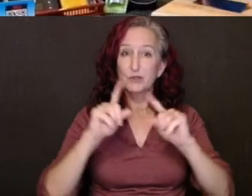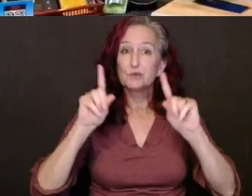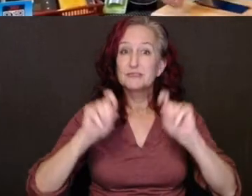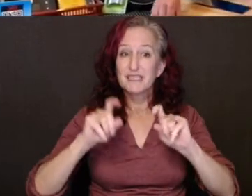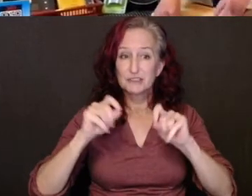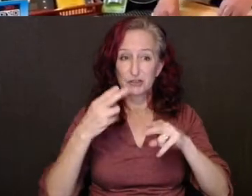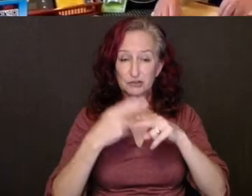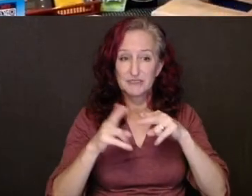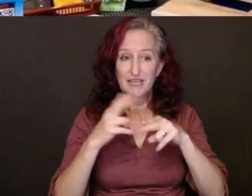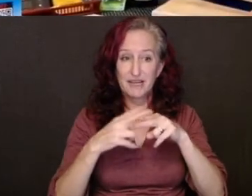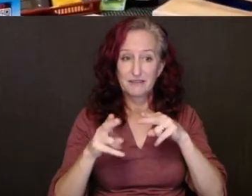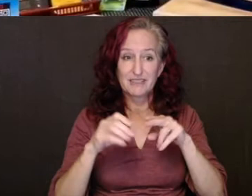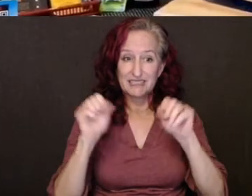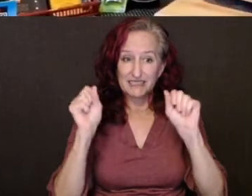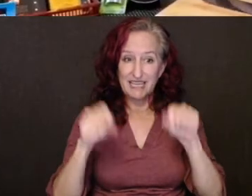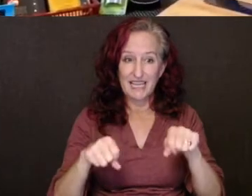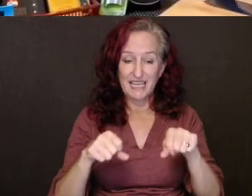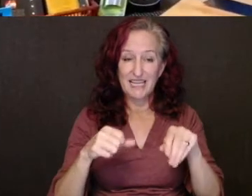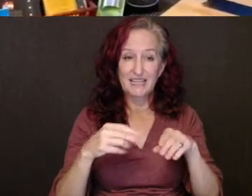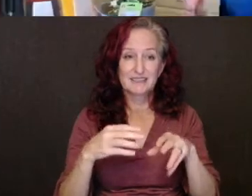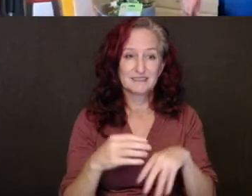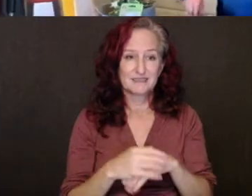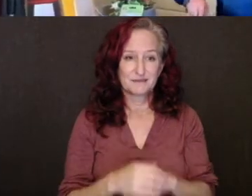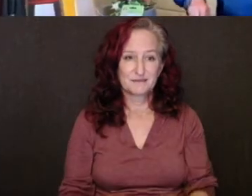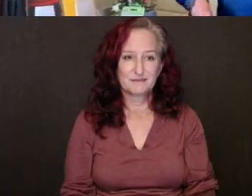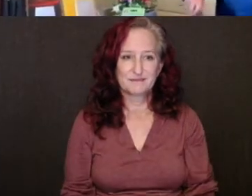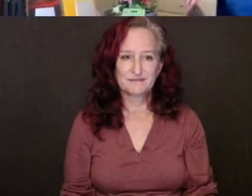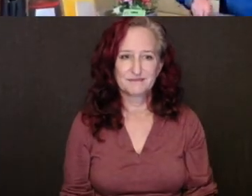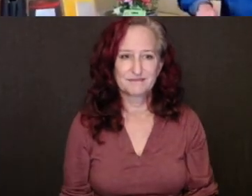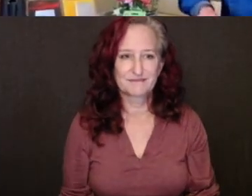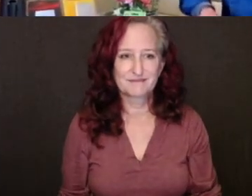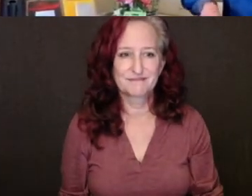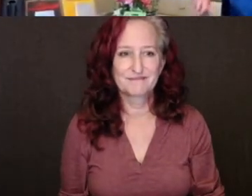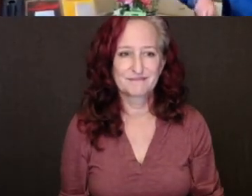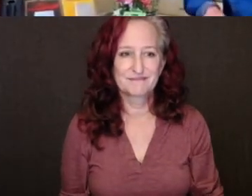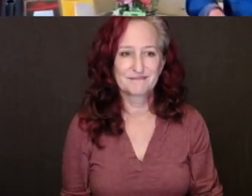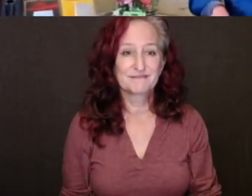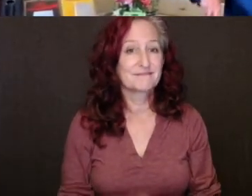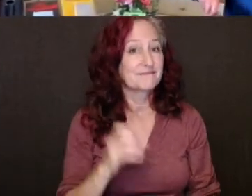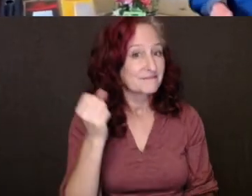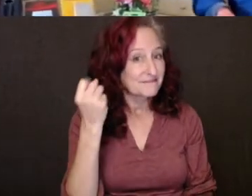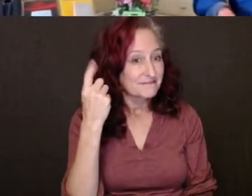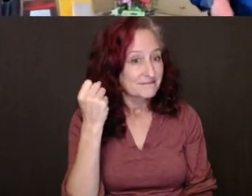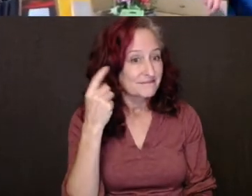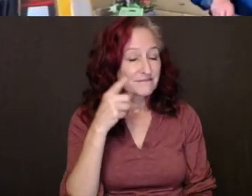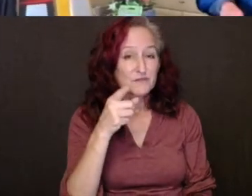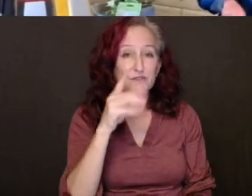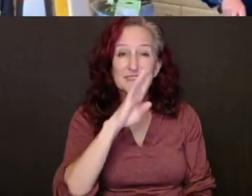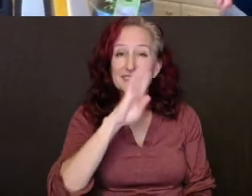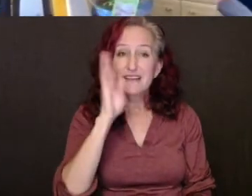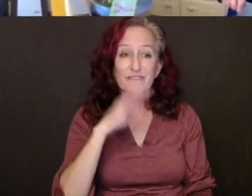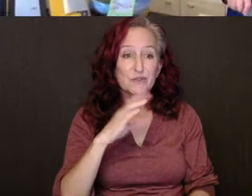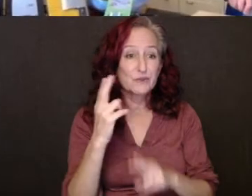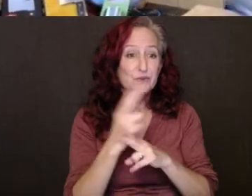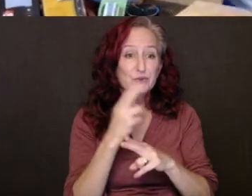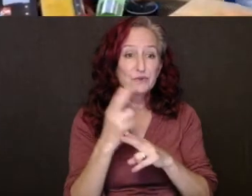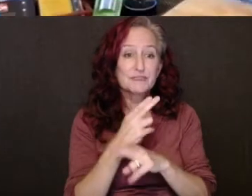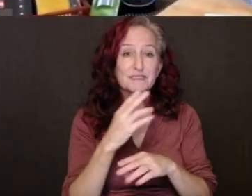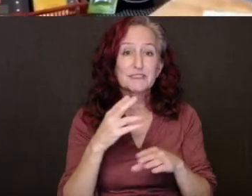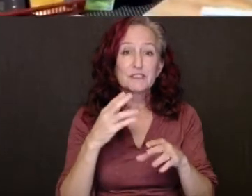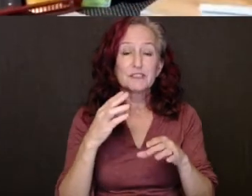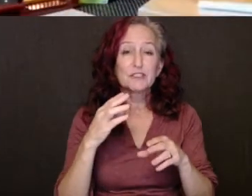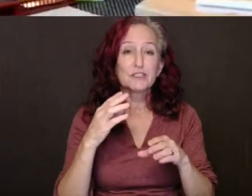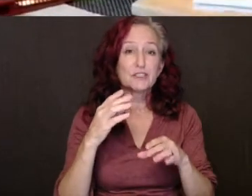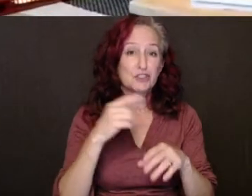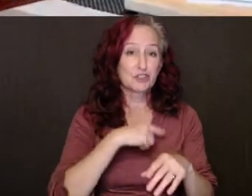okay? A sharp knife is a safe knife. This is how you test your knife. Sharp 1, 2, 3, 4,